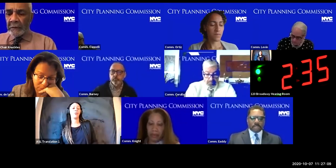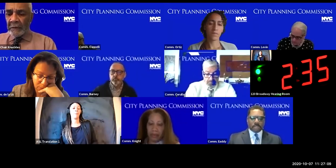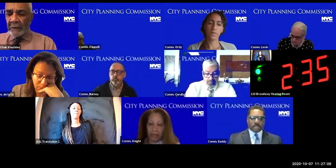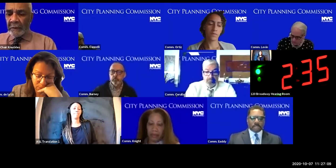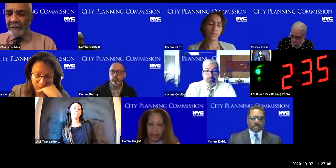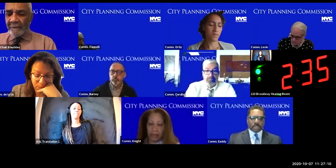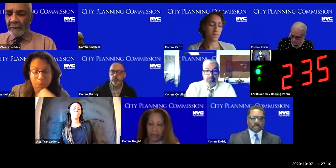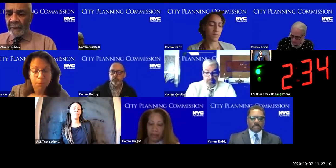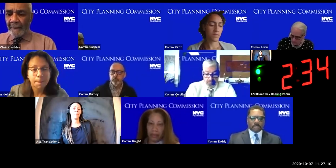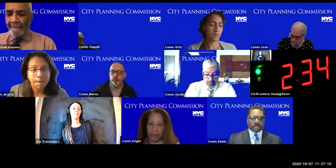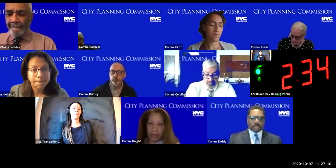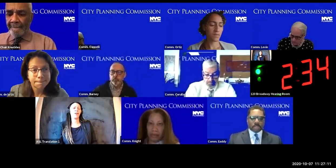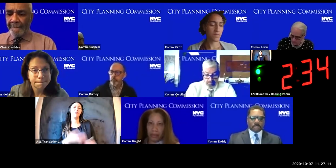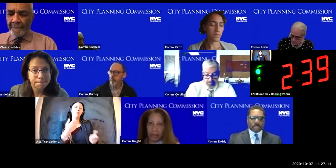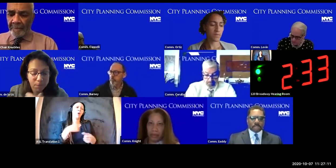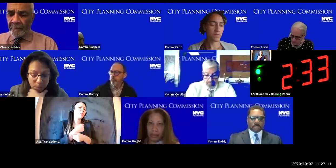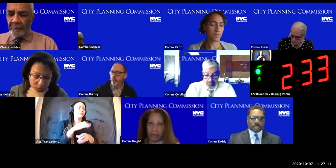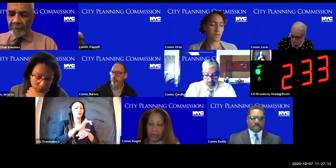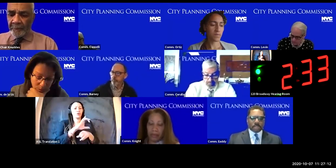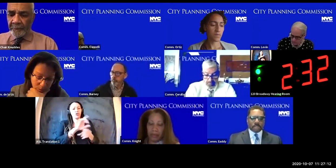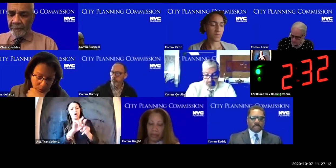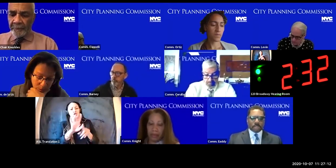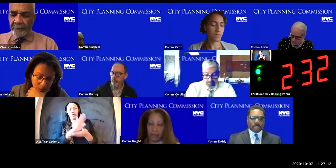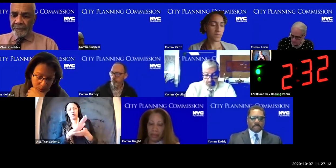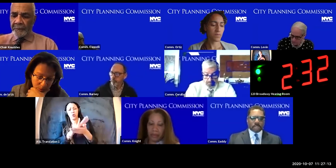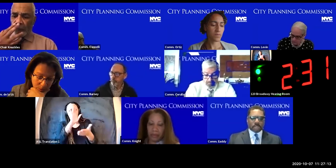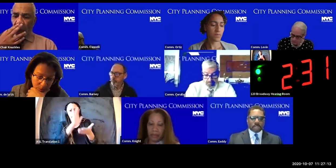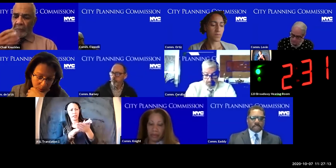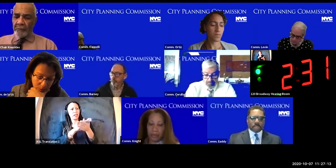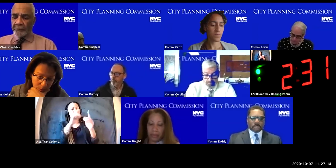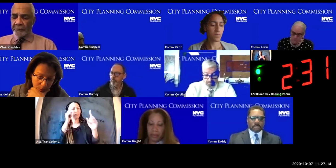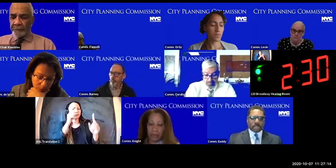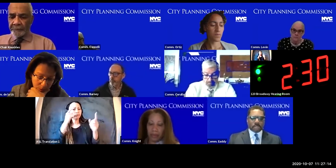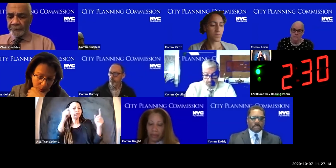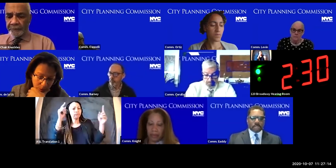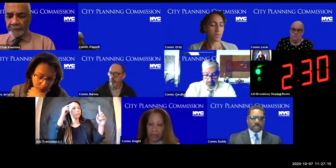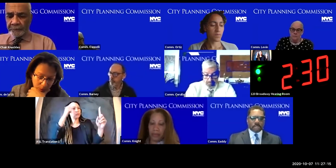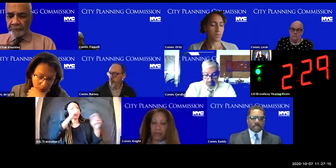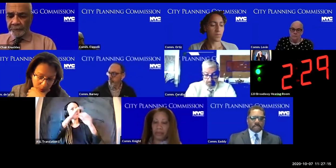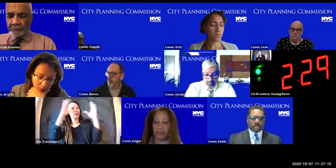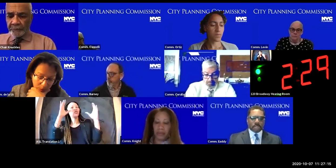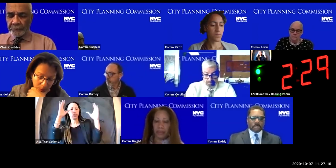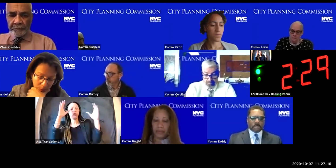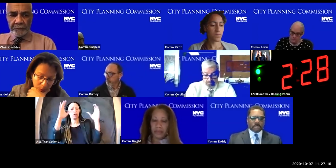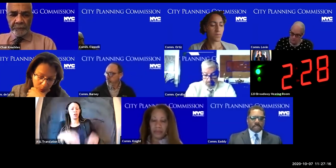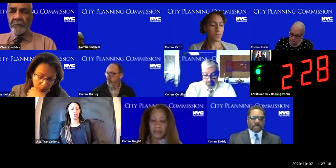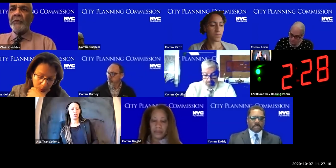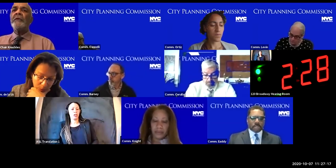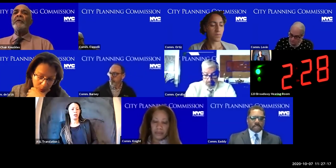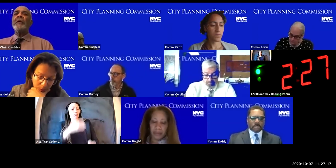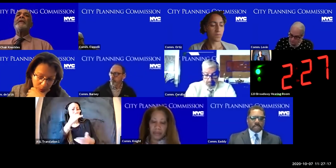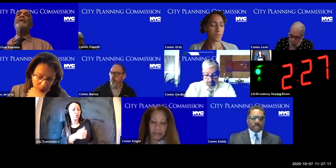It was because we love the church and the school. We believe in their mission and their vision. We do trust